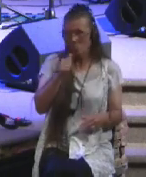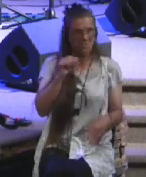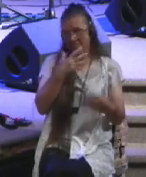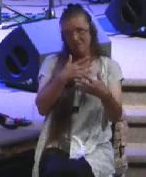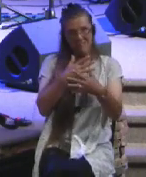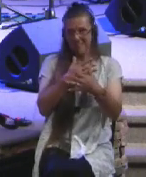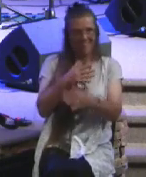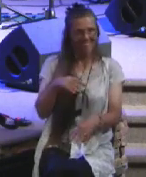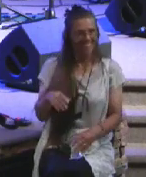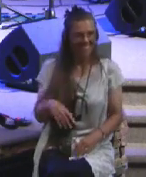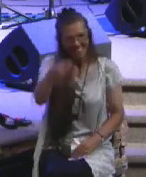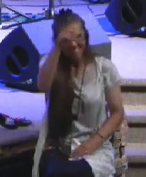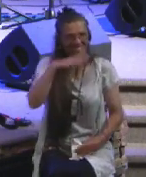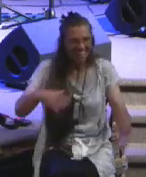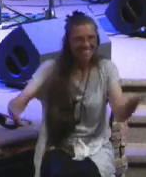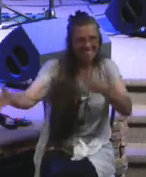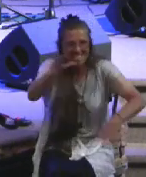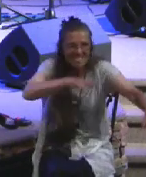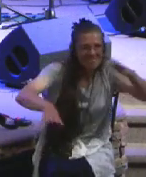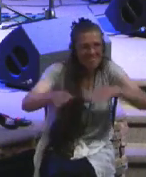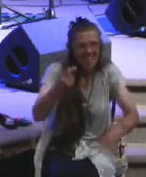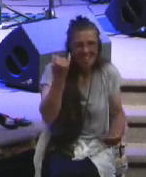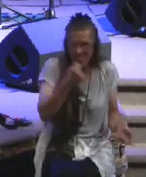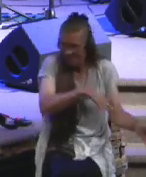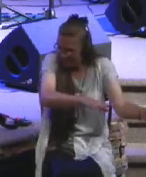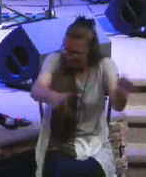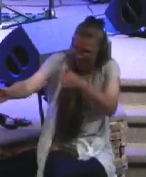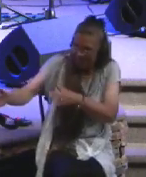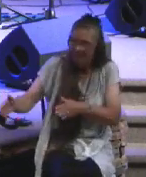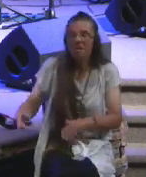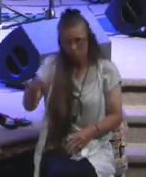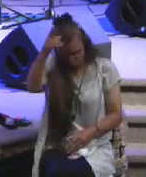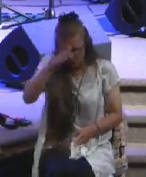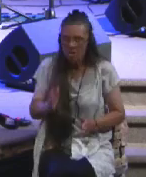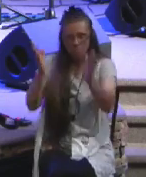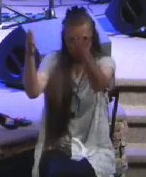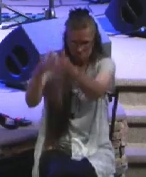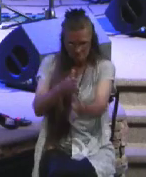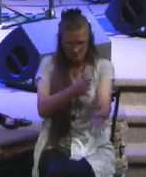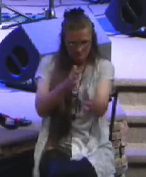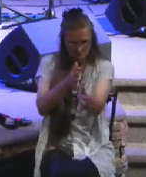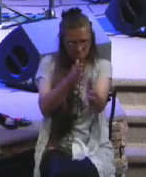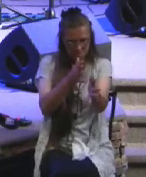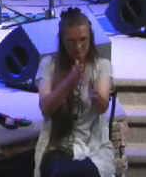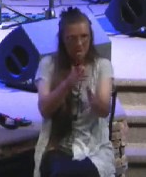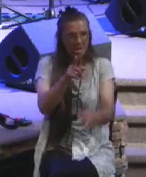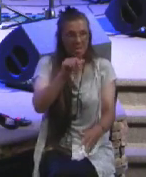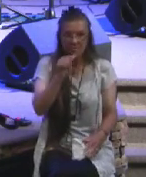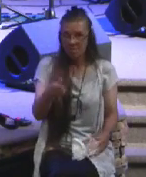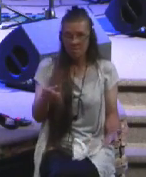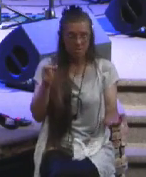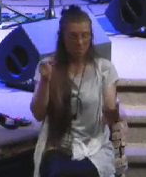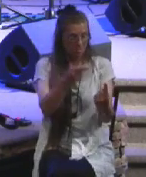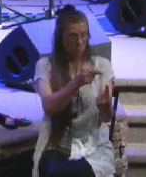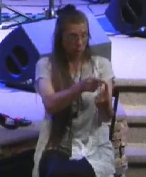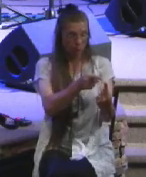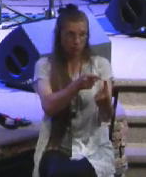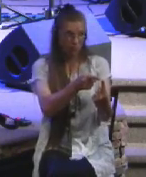afraid. Because God's going to move, and if we get out of order, God will put us back in order. If you've never been put in check by